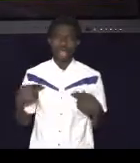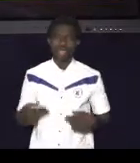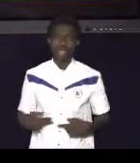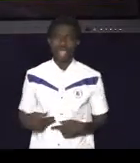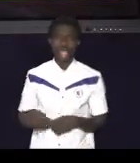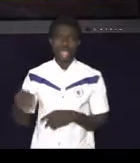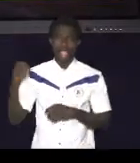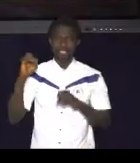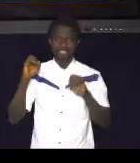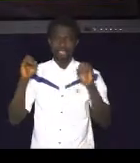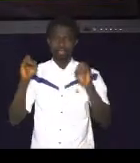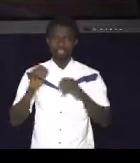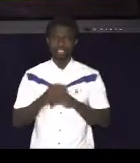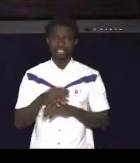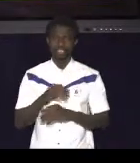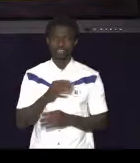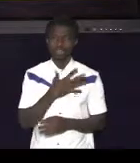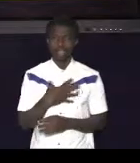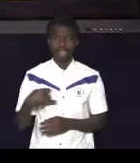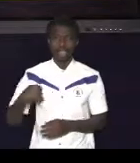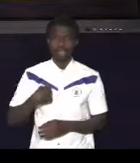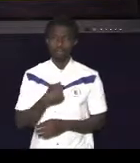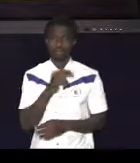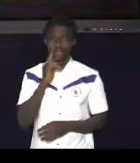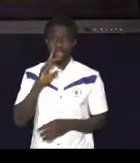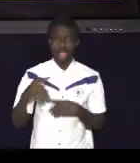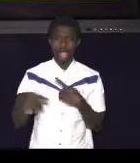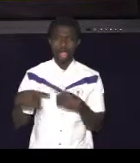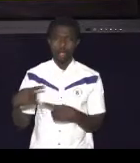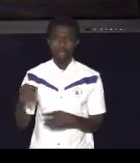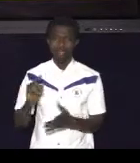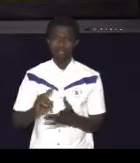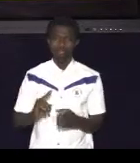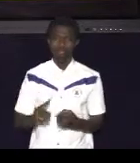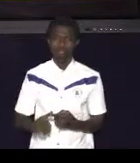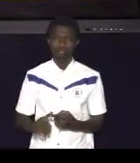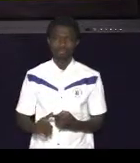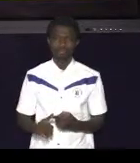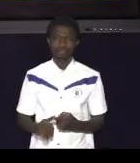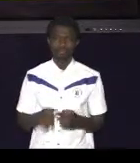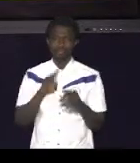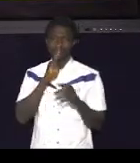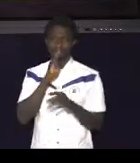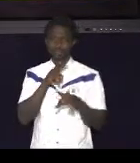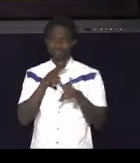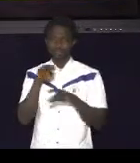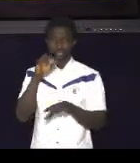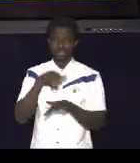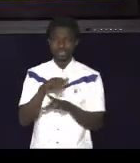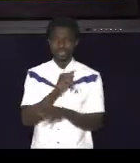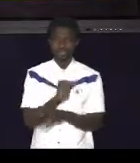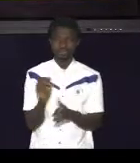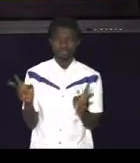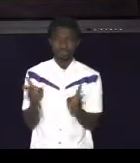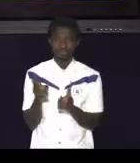That's the subject for today, and we are going to be looking at a very